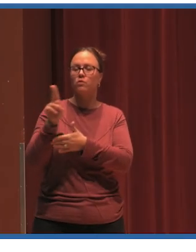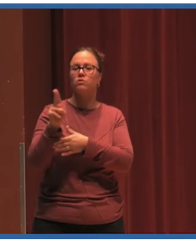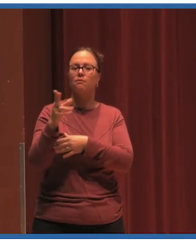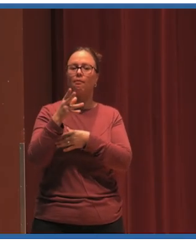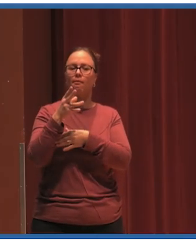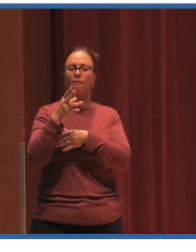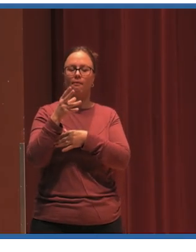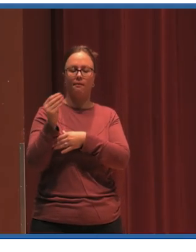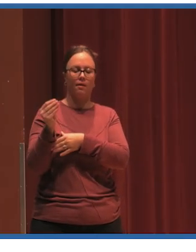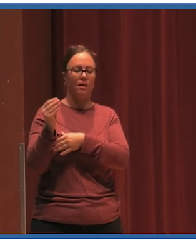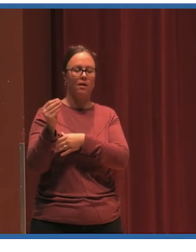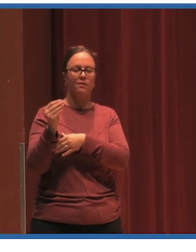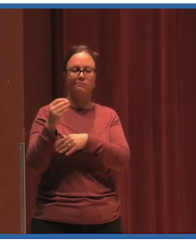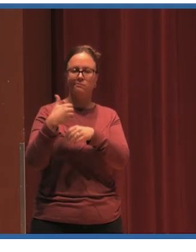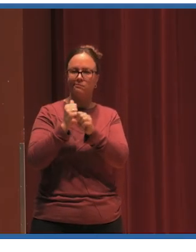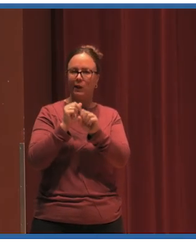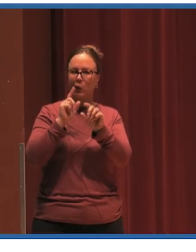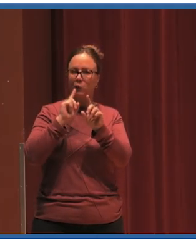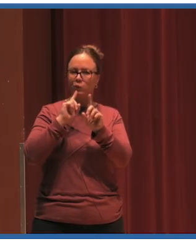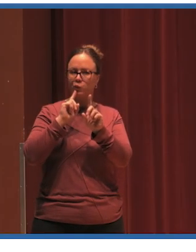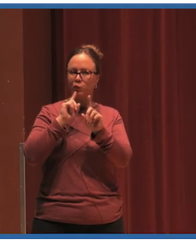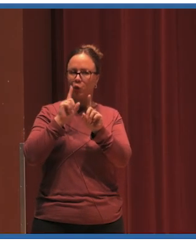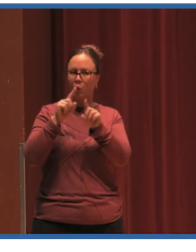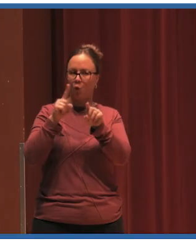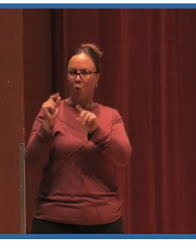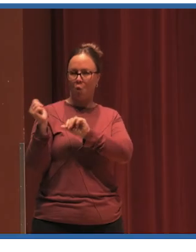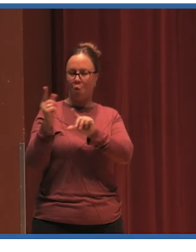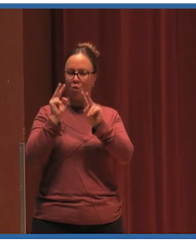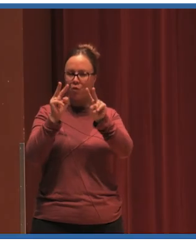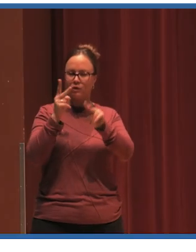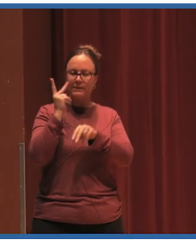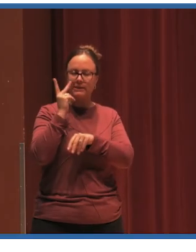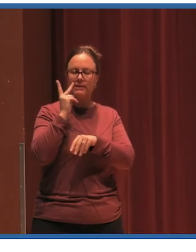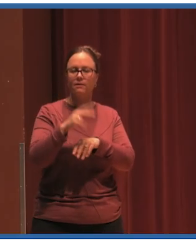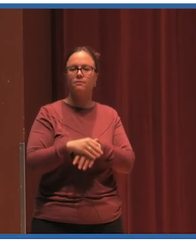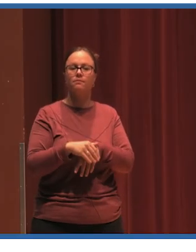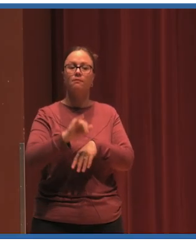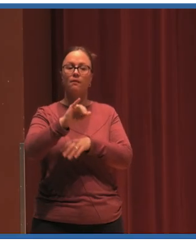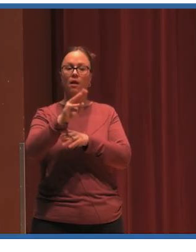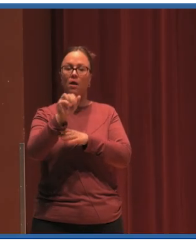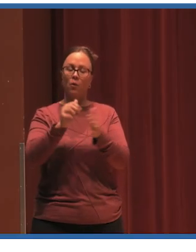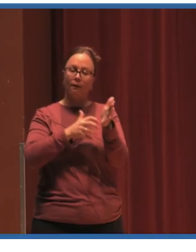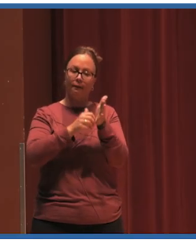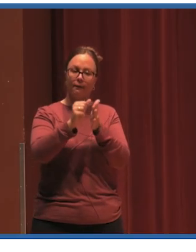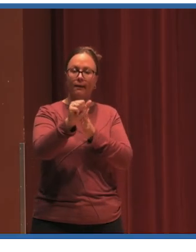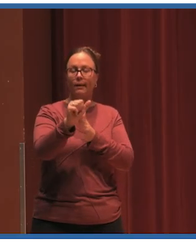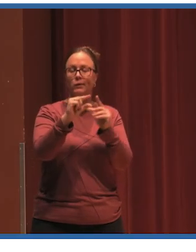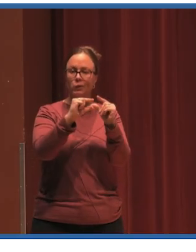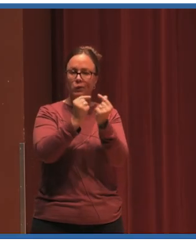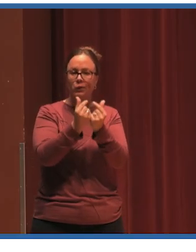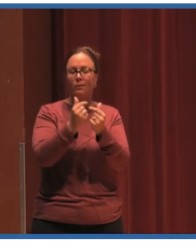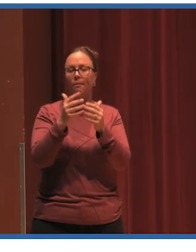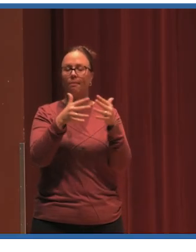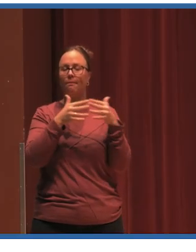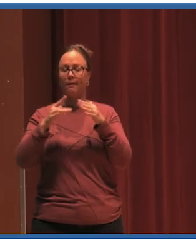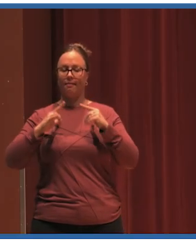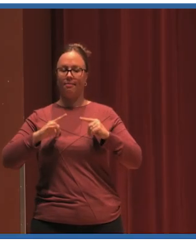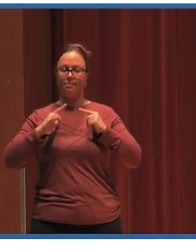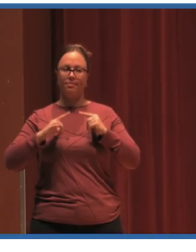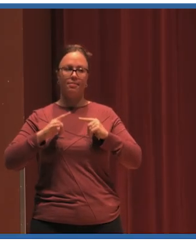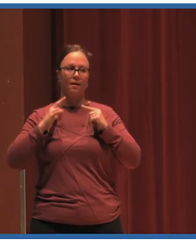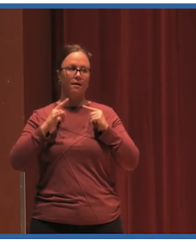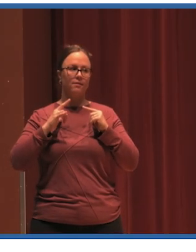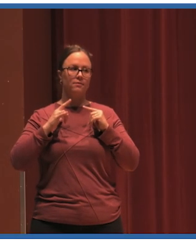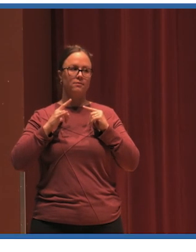are creating a report that we're all looking forward to seeing. The Iowa Cancer Consortium, the American Lung Association, and the Iowa Rural Health